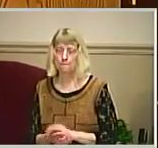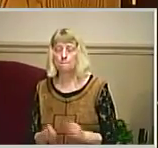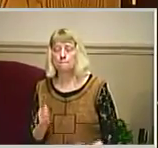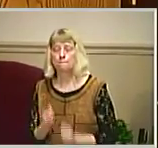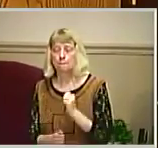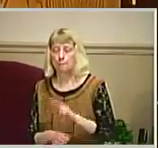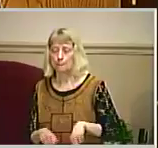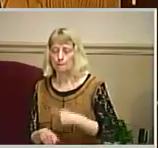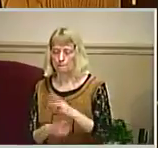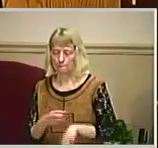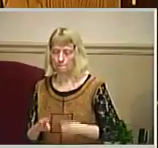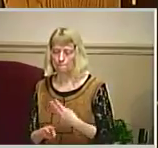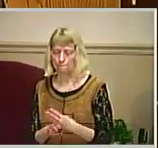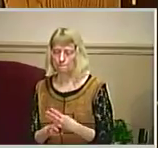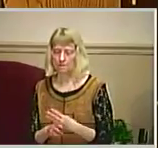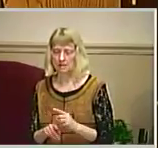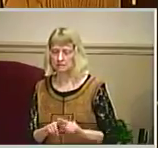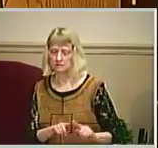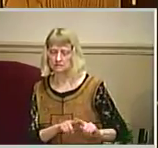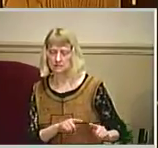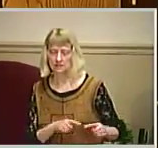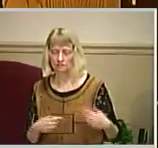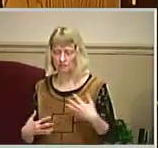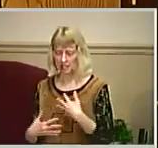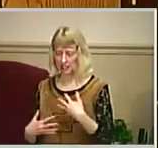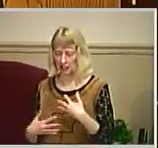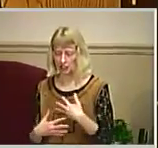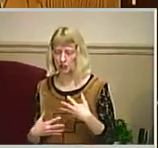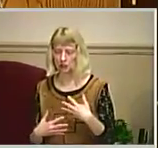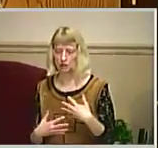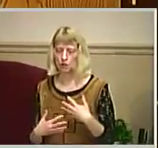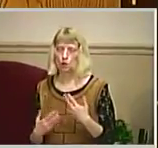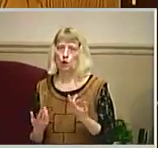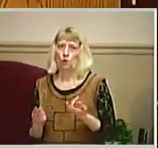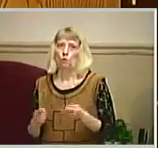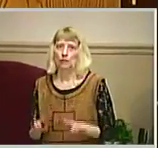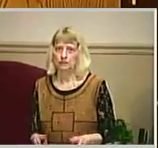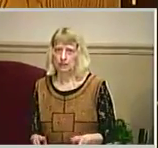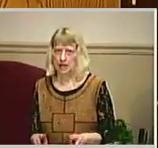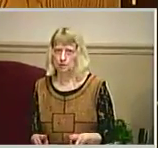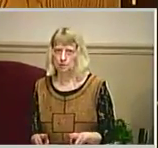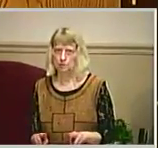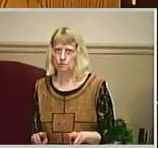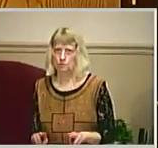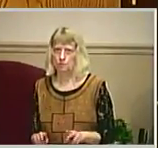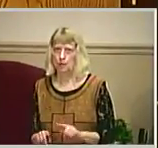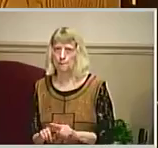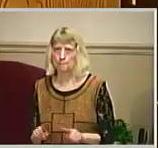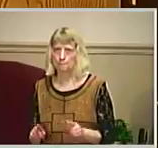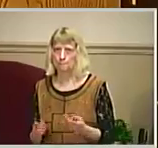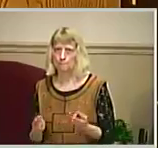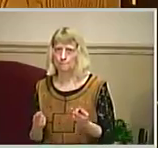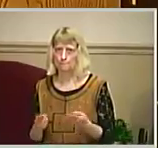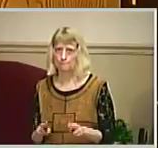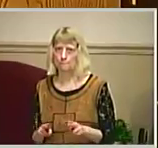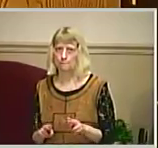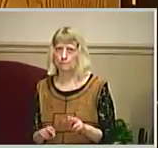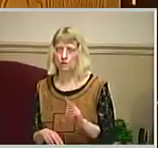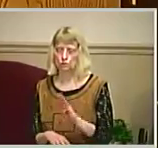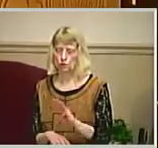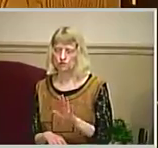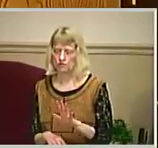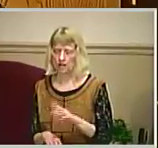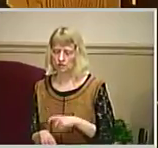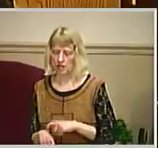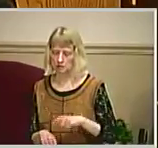Most nations of the world, there's all sorts of fear and wondering what's going to happen. But you know what? It has taken place 45